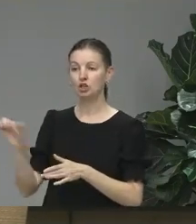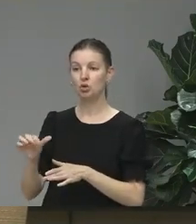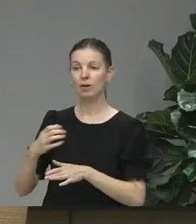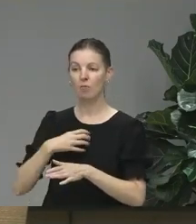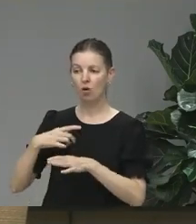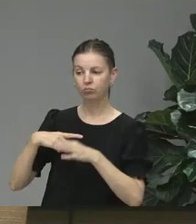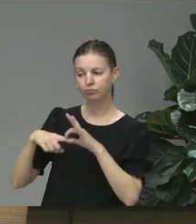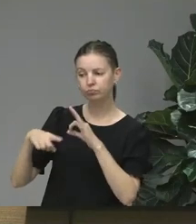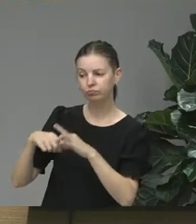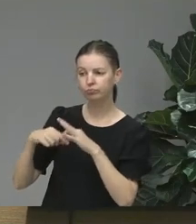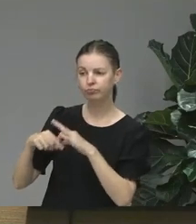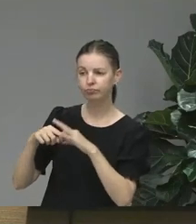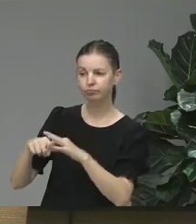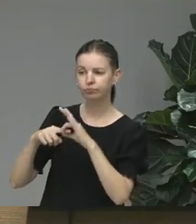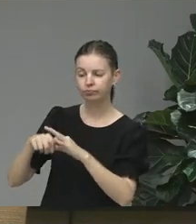inquisitorial.